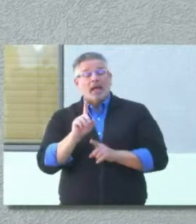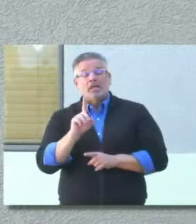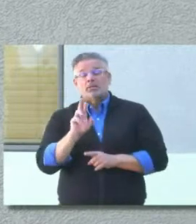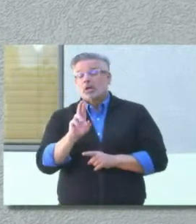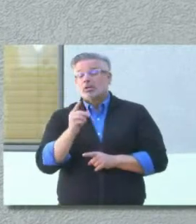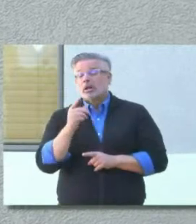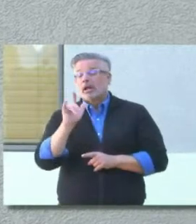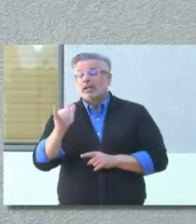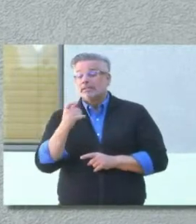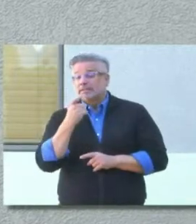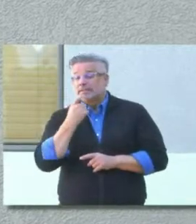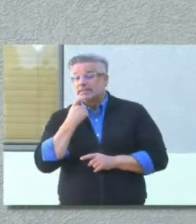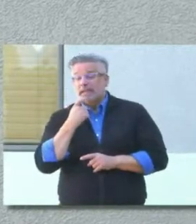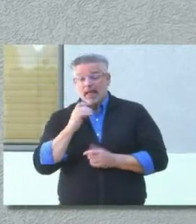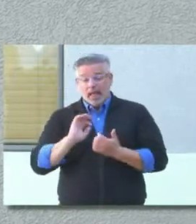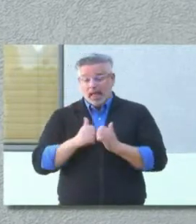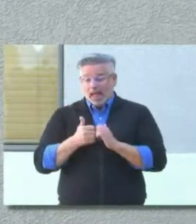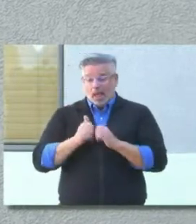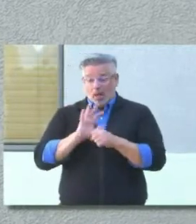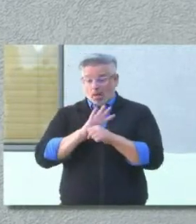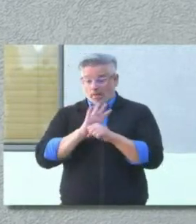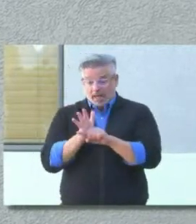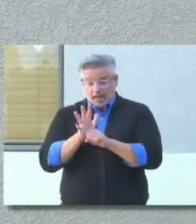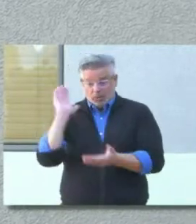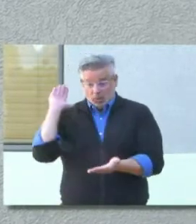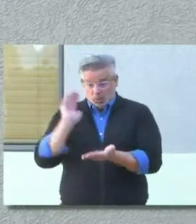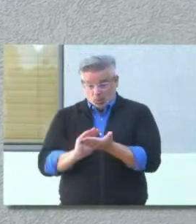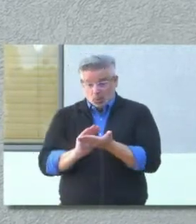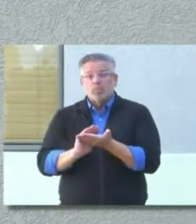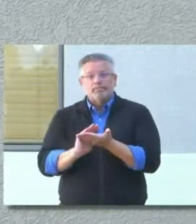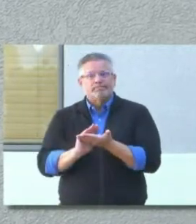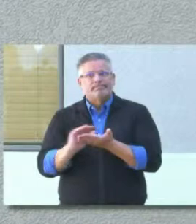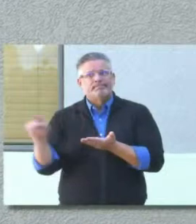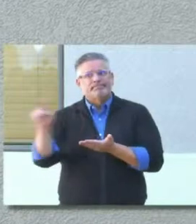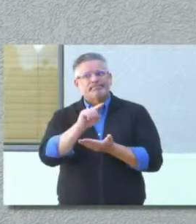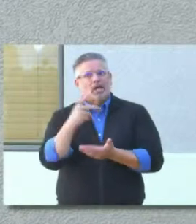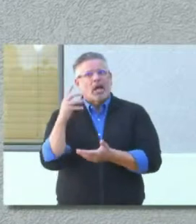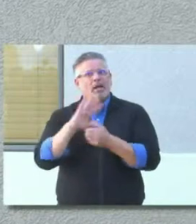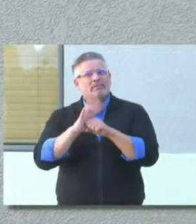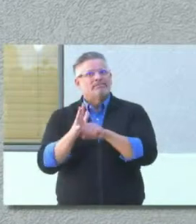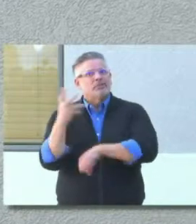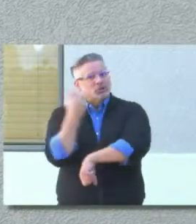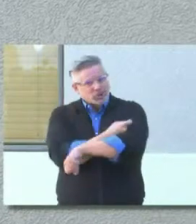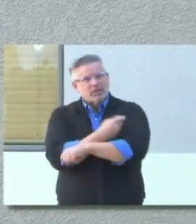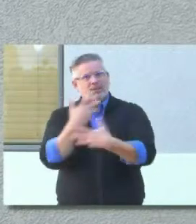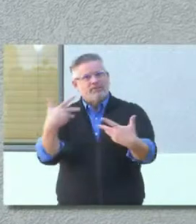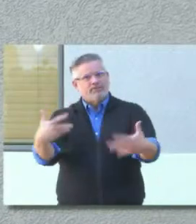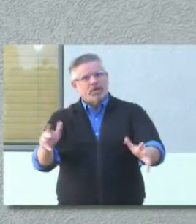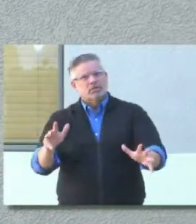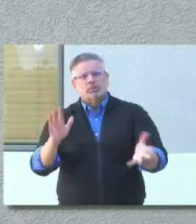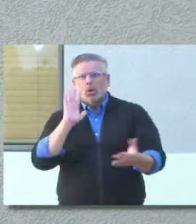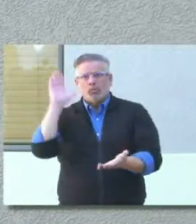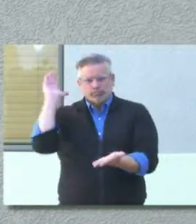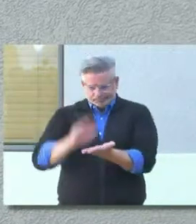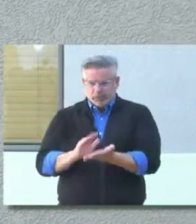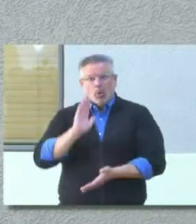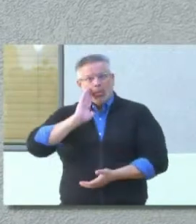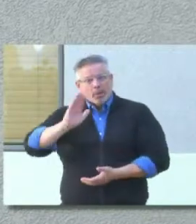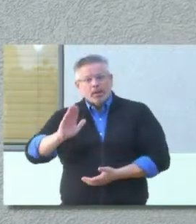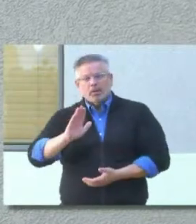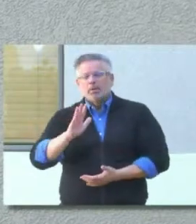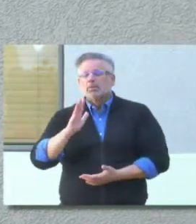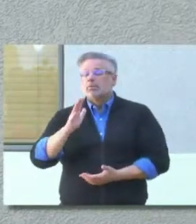Galley said, the way out of this pandemic is to get people immunized. And so we want to continue to encourage that. At the same time, we want to